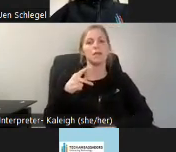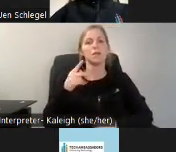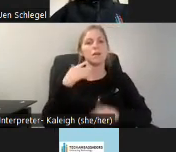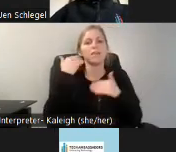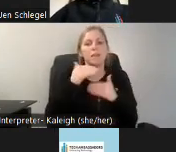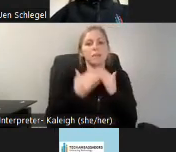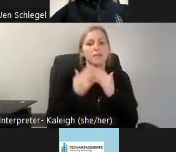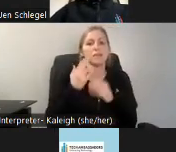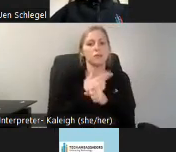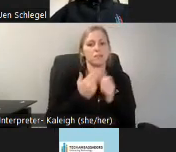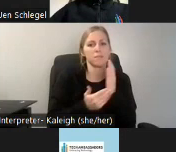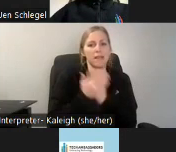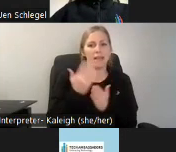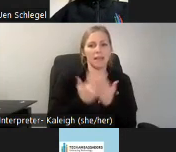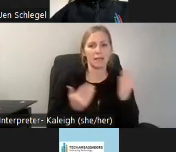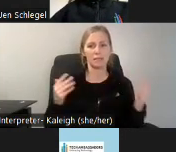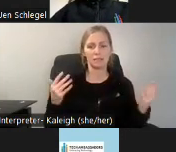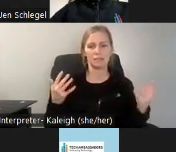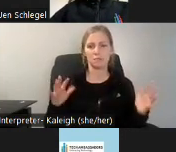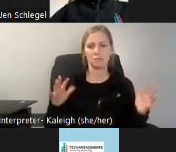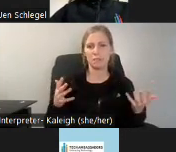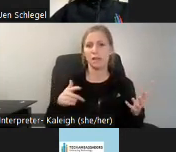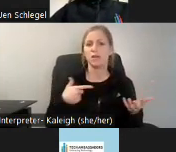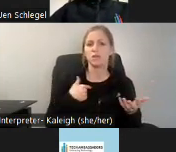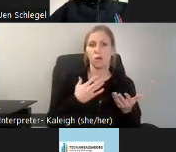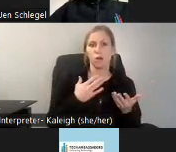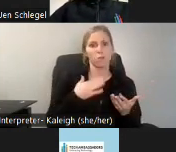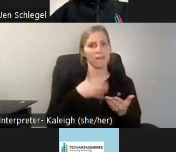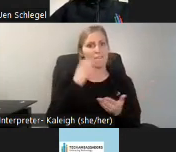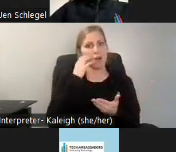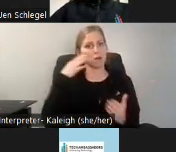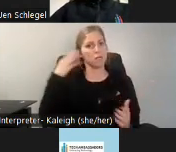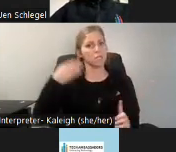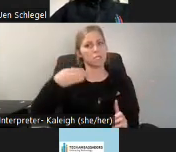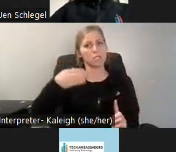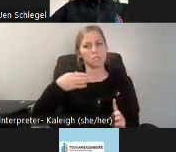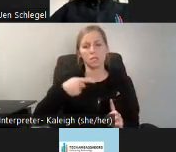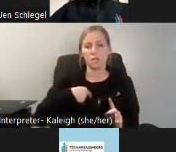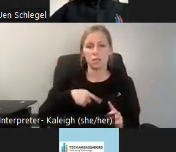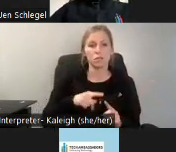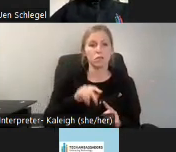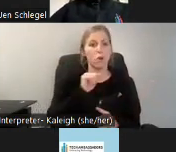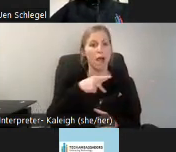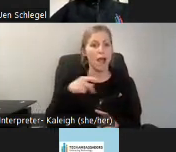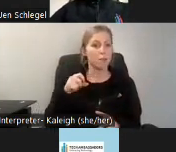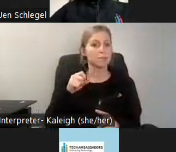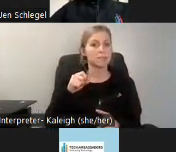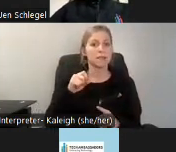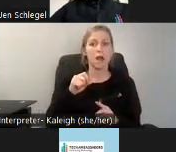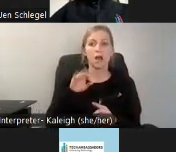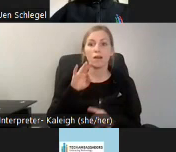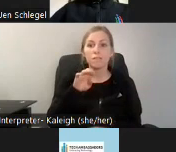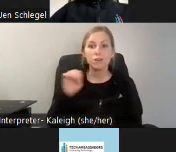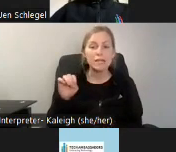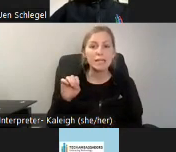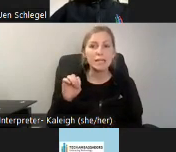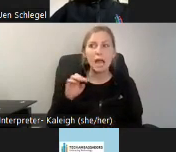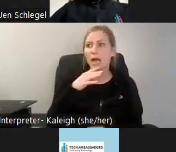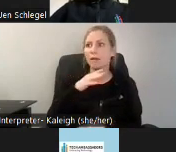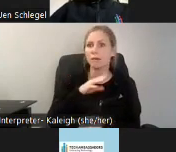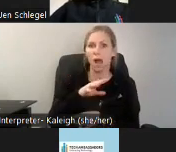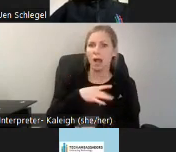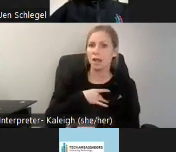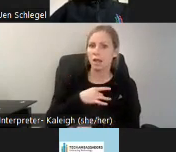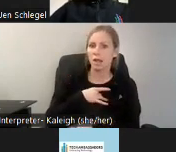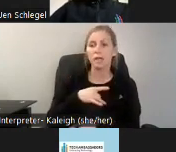my go-to device. And so as part of that, I'm a big fan of apps that are free, apps that already exist within